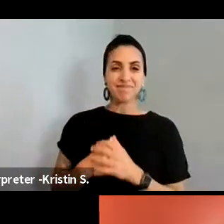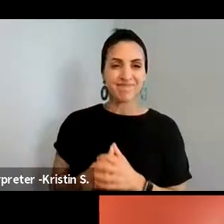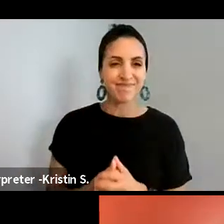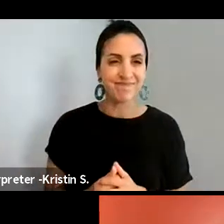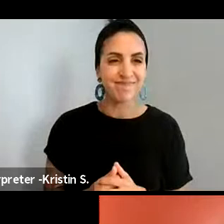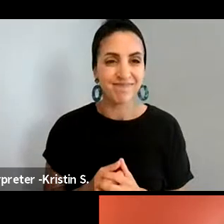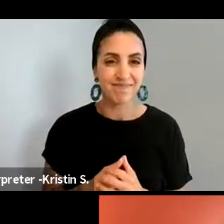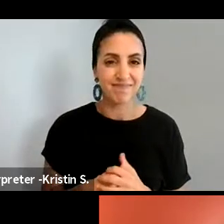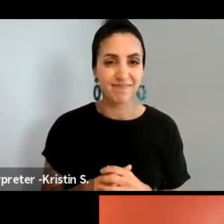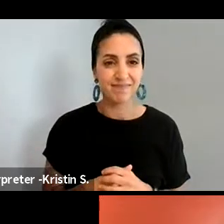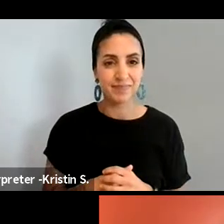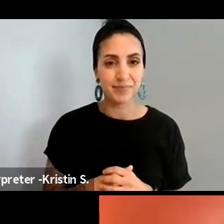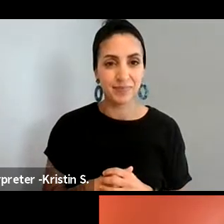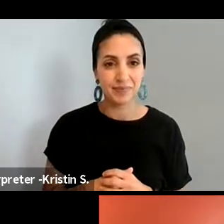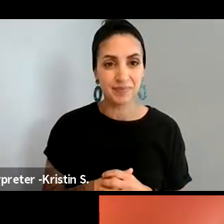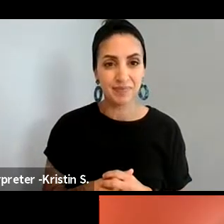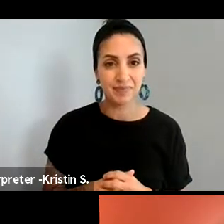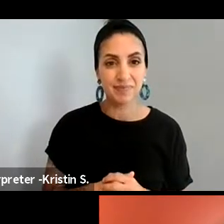Sophia.